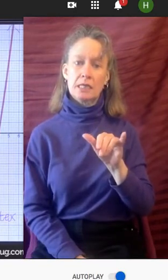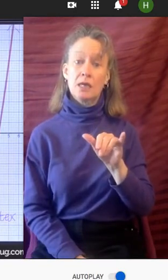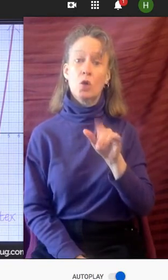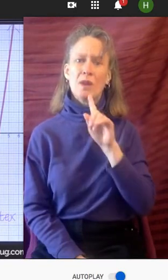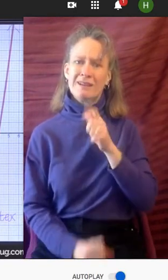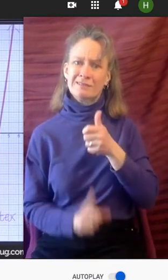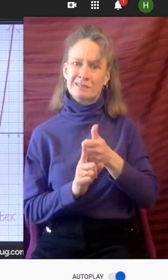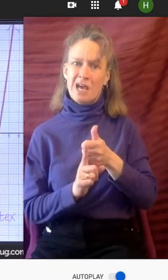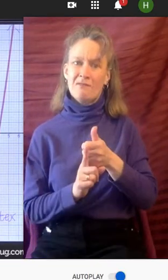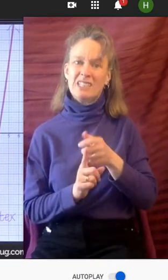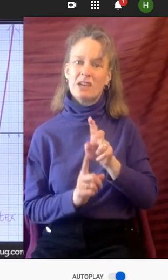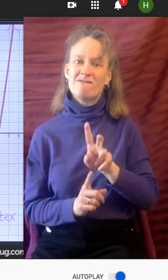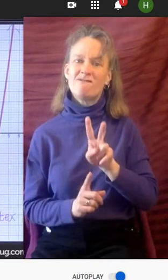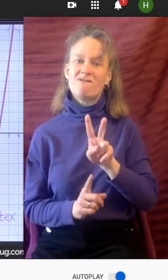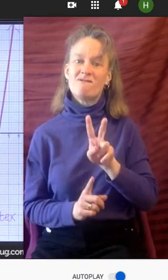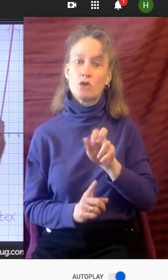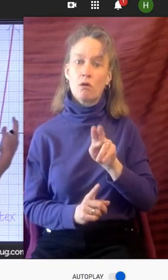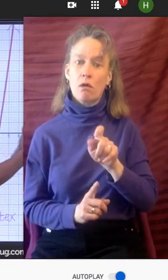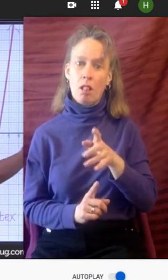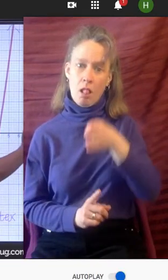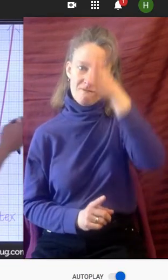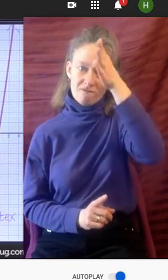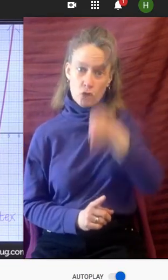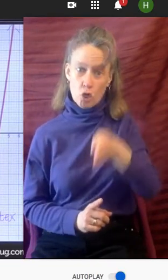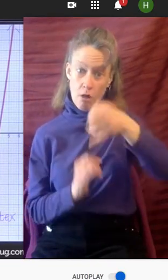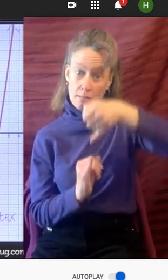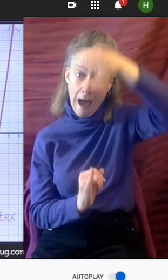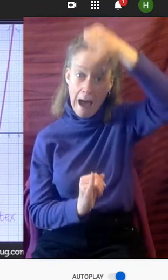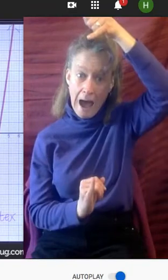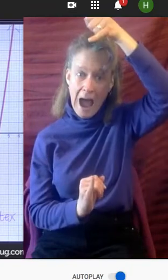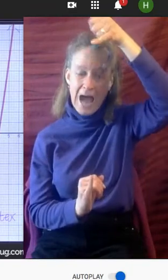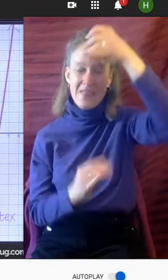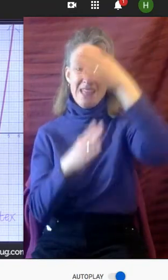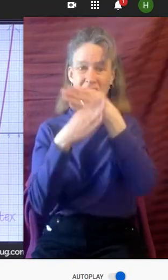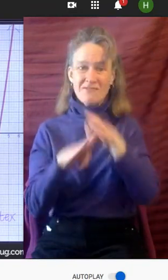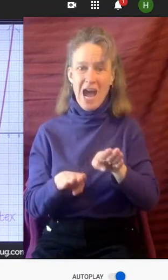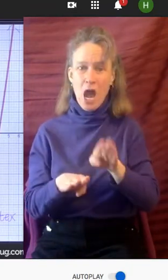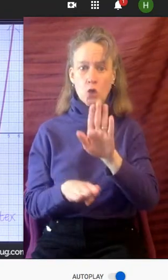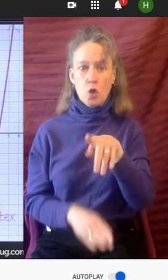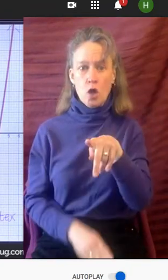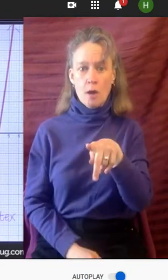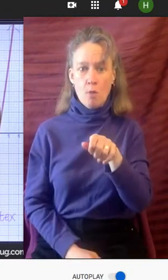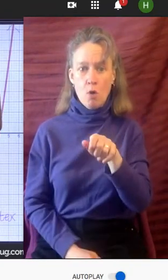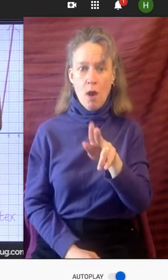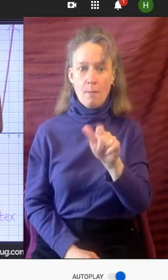line that divides the parabola into two equal halves, like this.